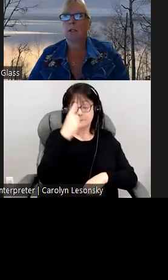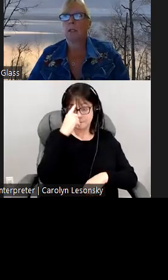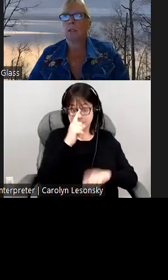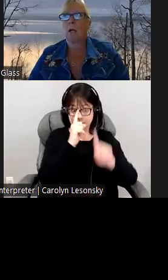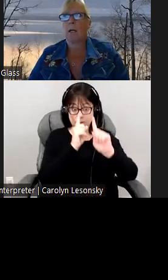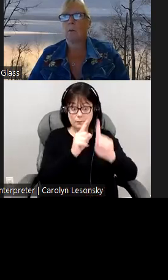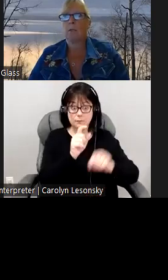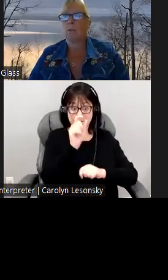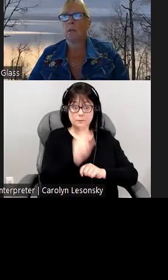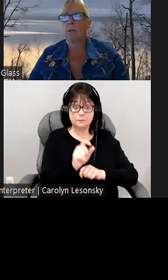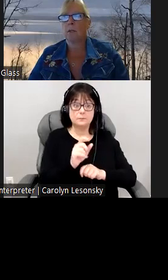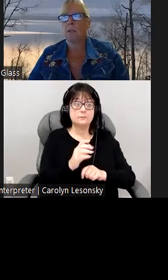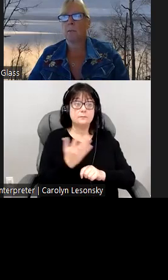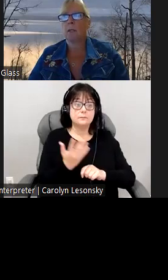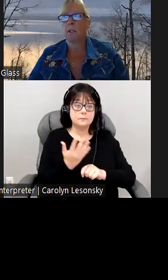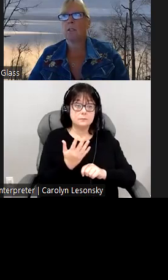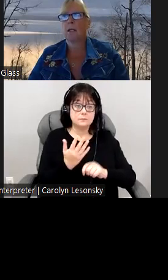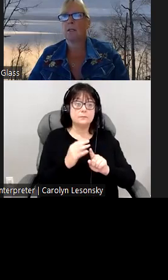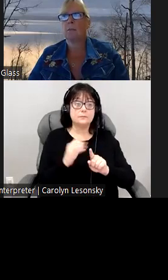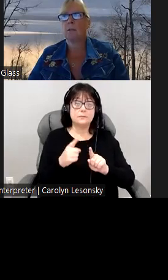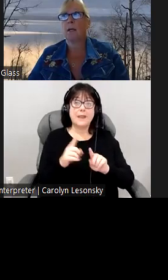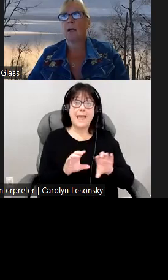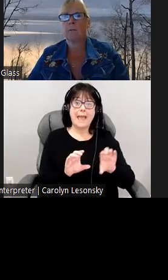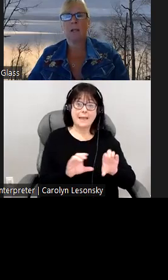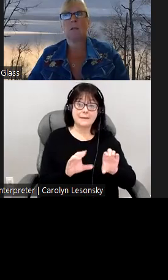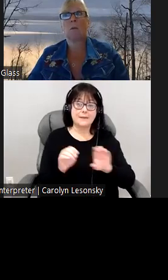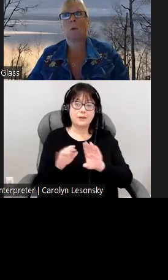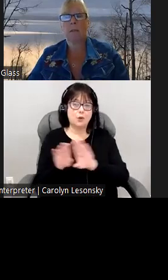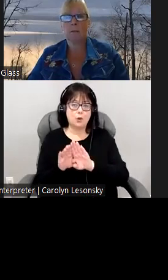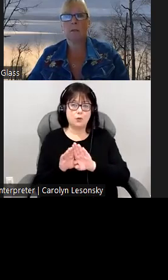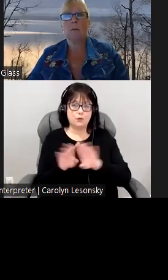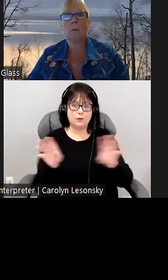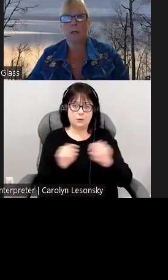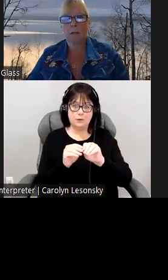So this does not add up to 2,000 and something. It just adds up to, in fact,